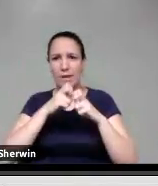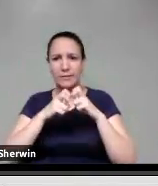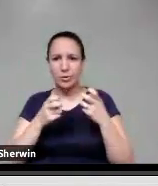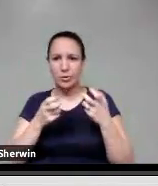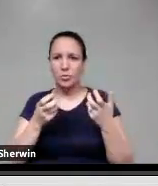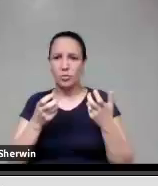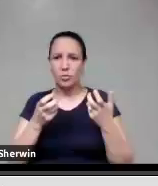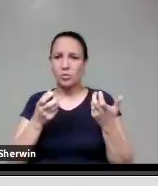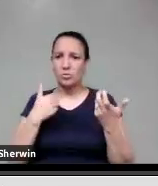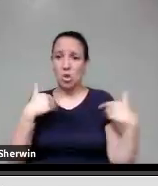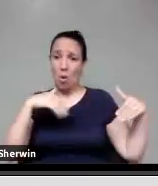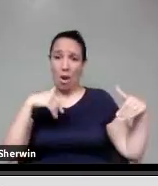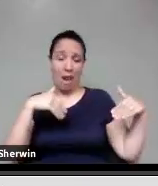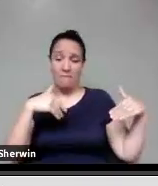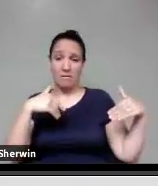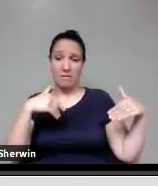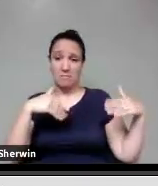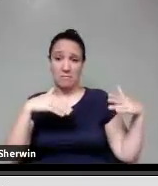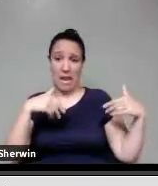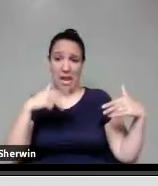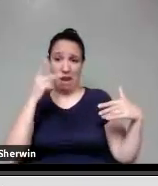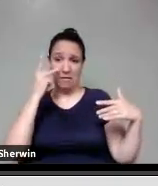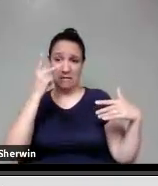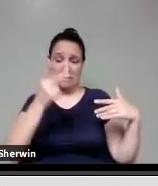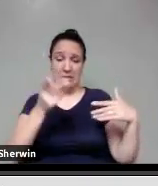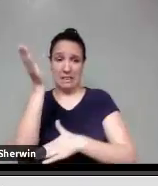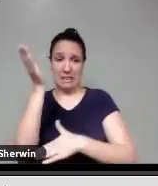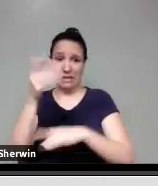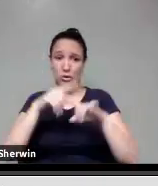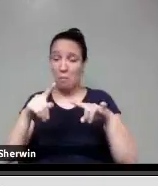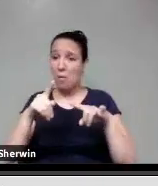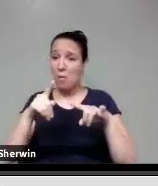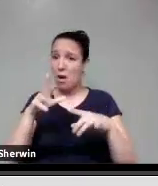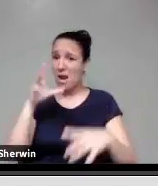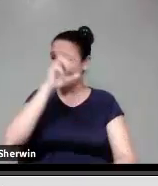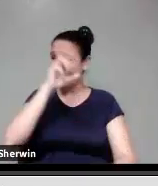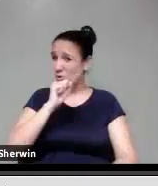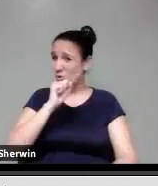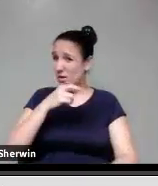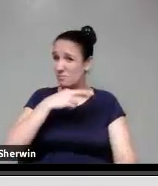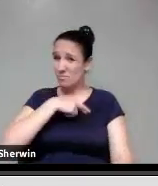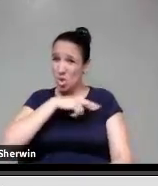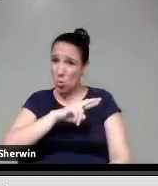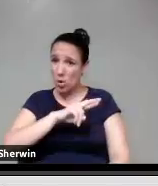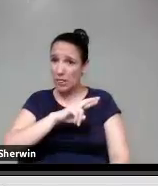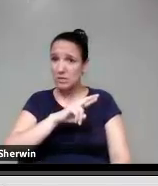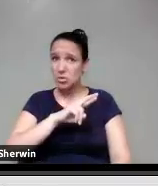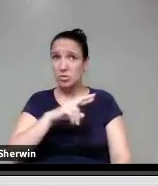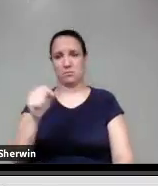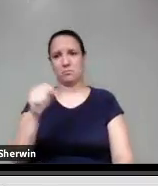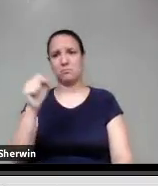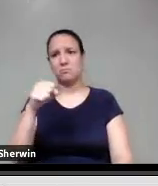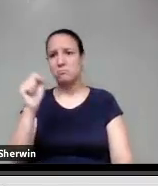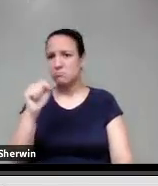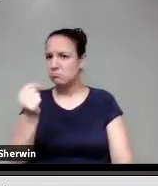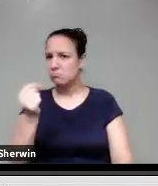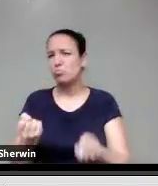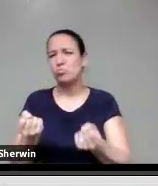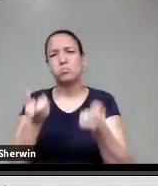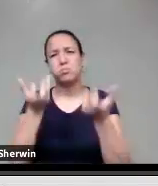your lectures yet, but I would assume religion. Absolutely, Jamie. There's hundreds of different kinds of religions and